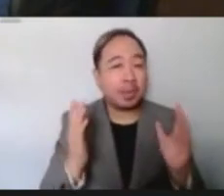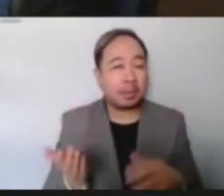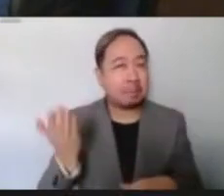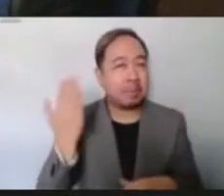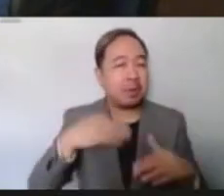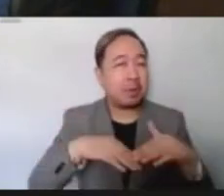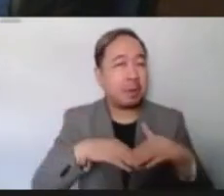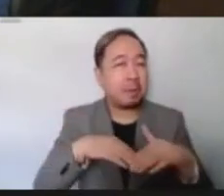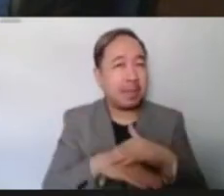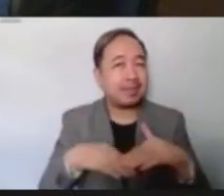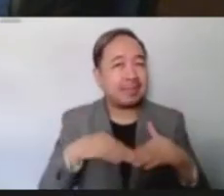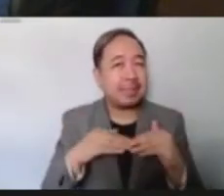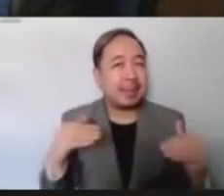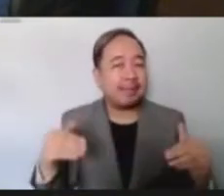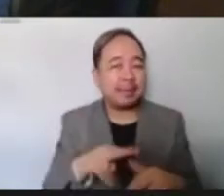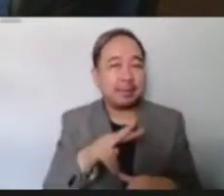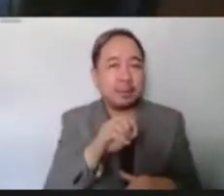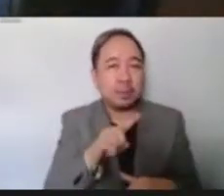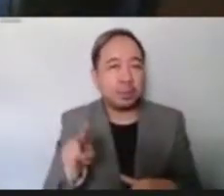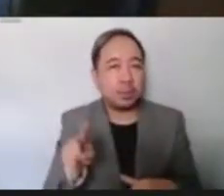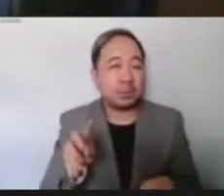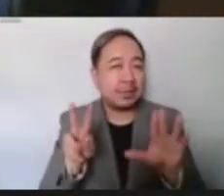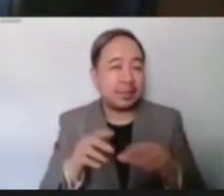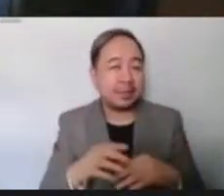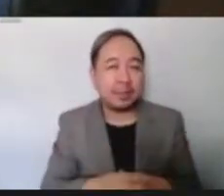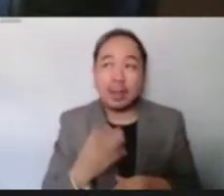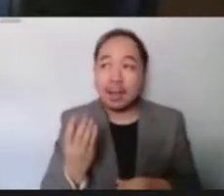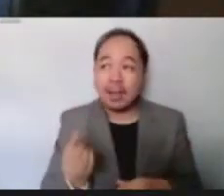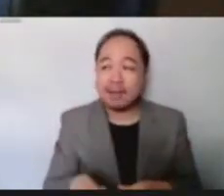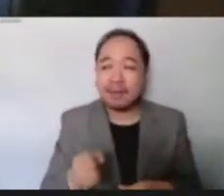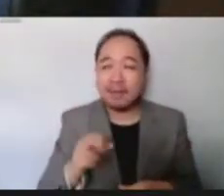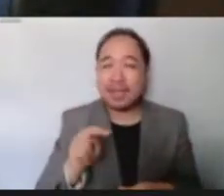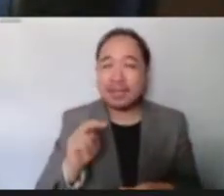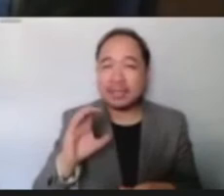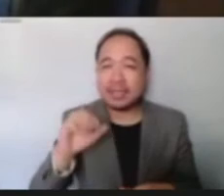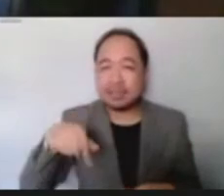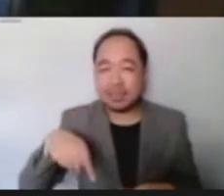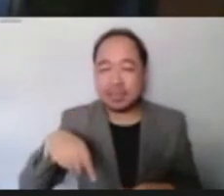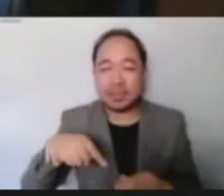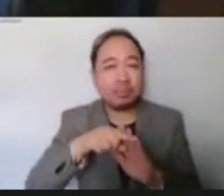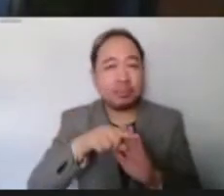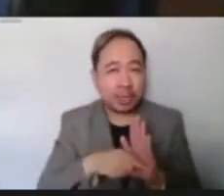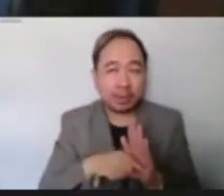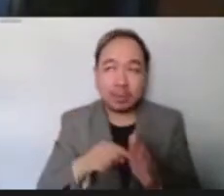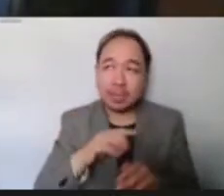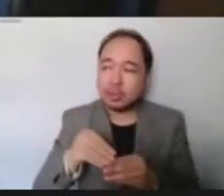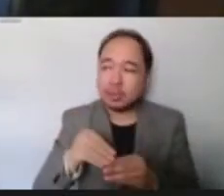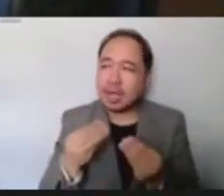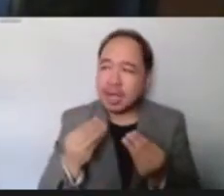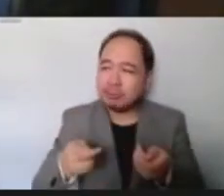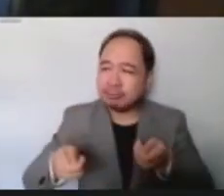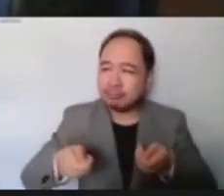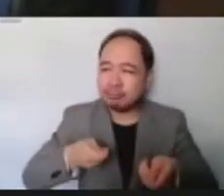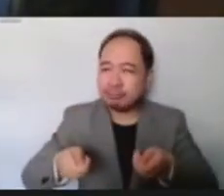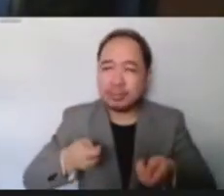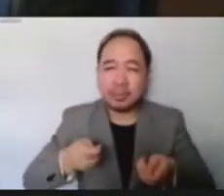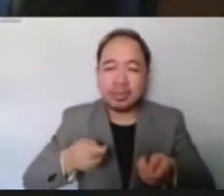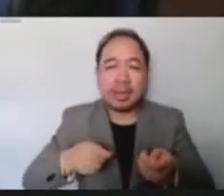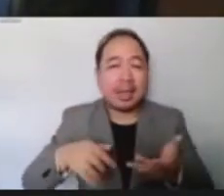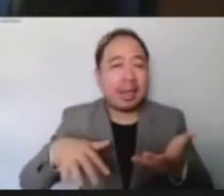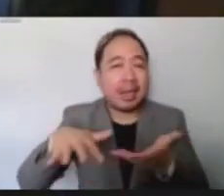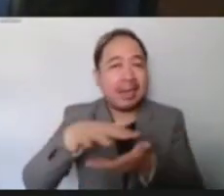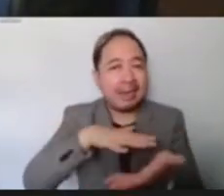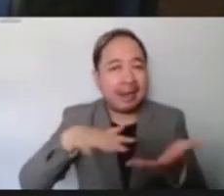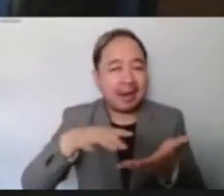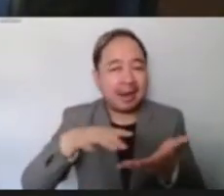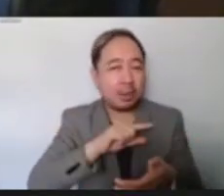the proposed activities under NCAP program includes constitution of air quality management cell in 131